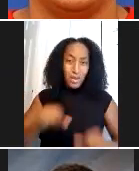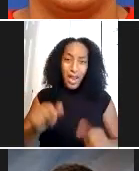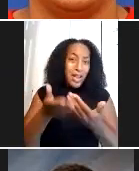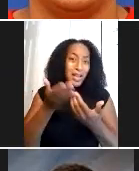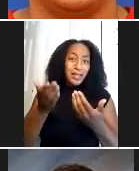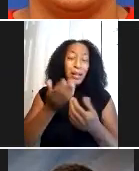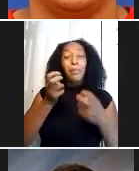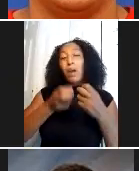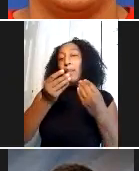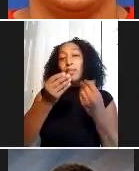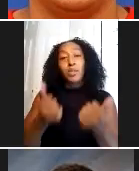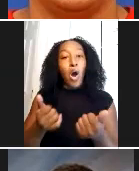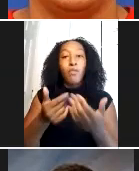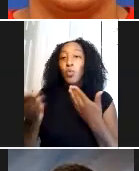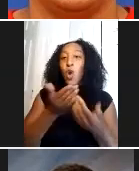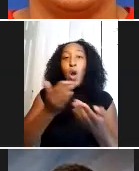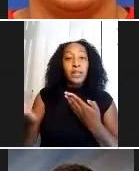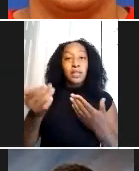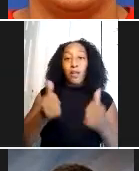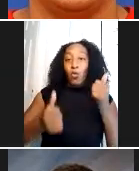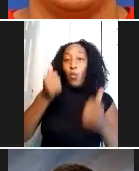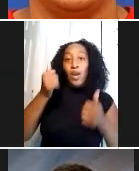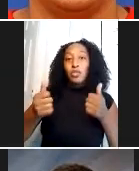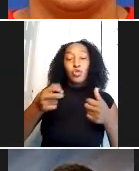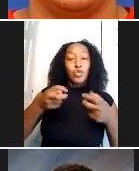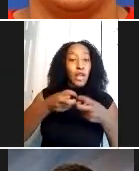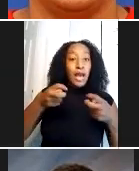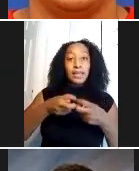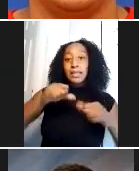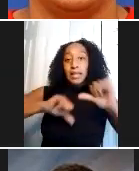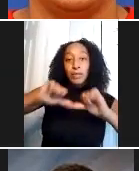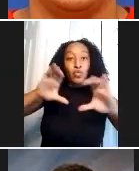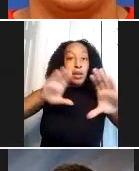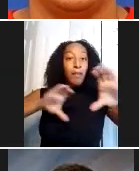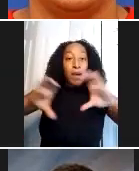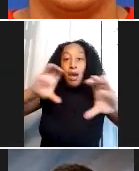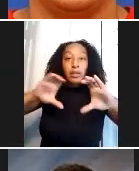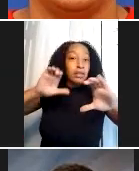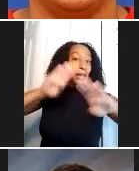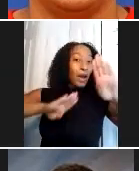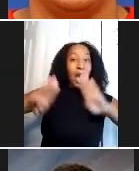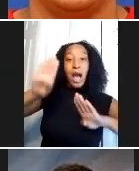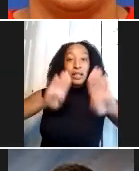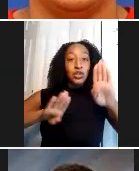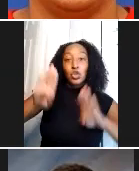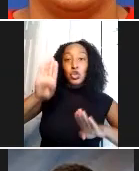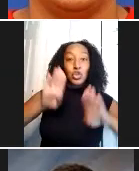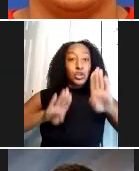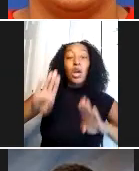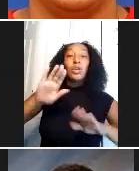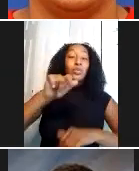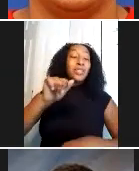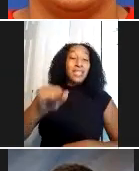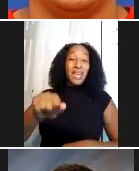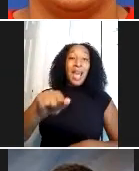all disciplines, in all aspects of life, right? You could be trying to start up a business and go through a problem